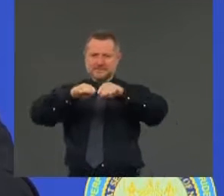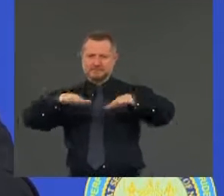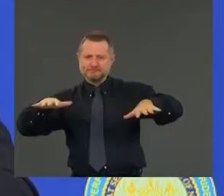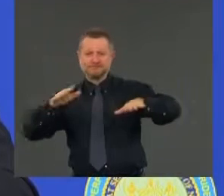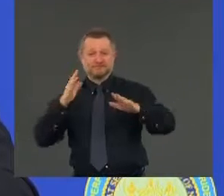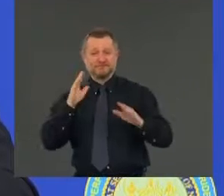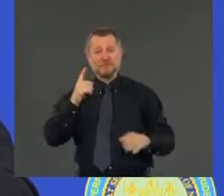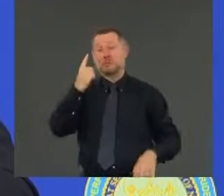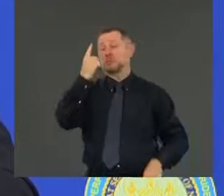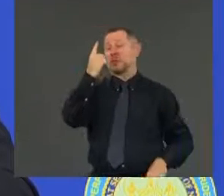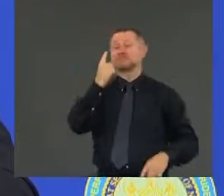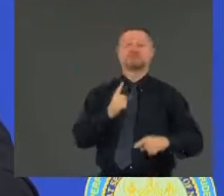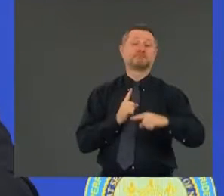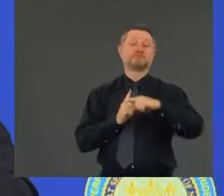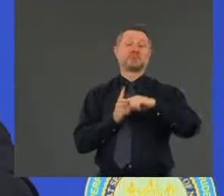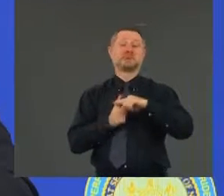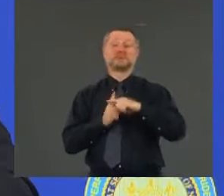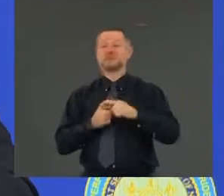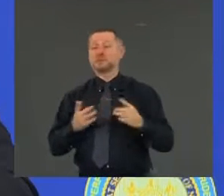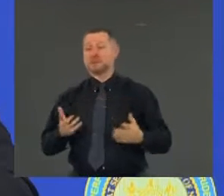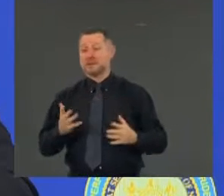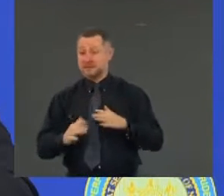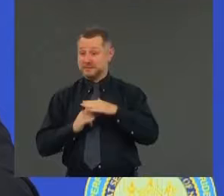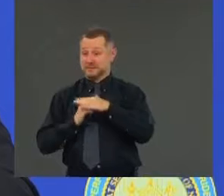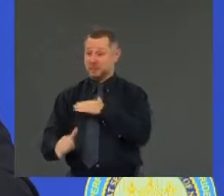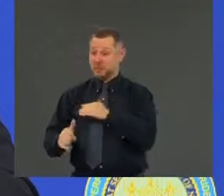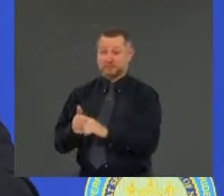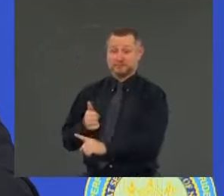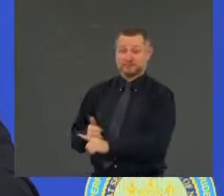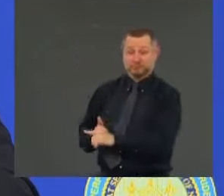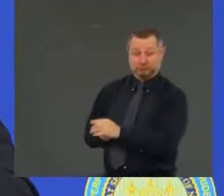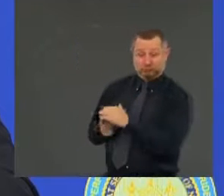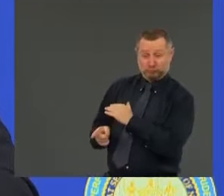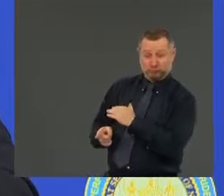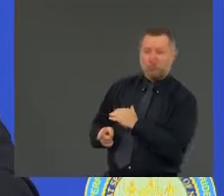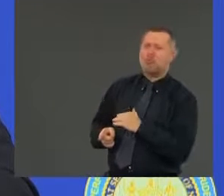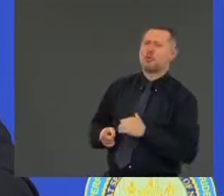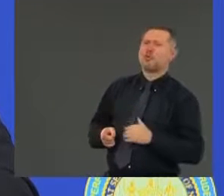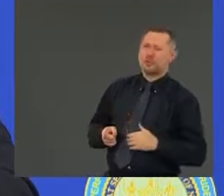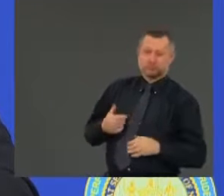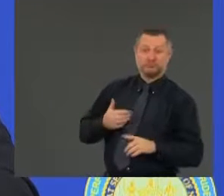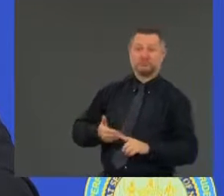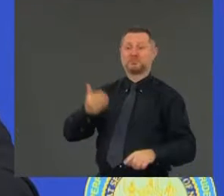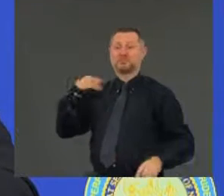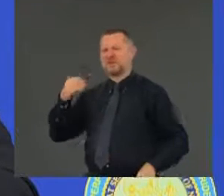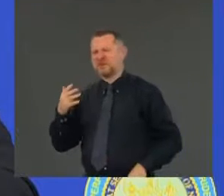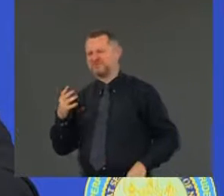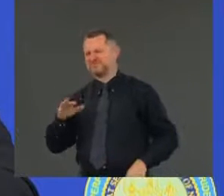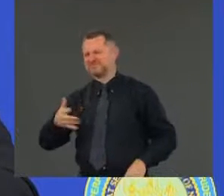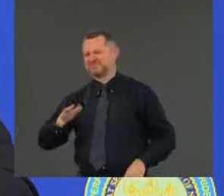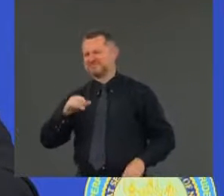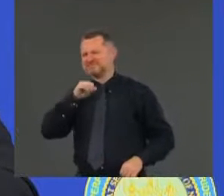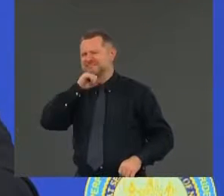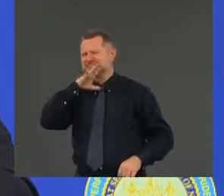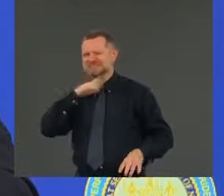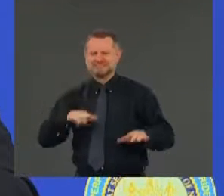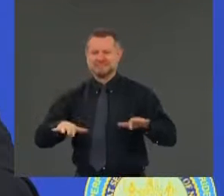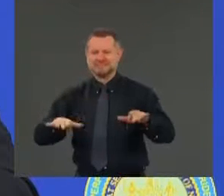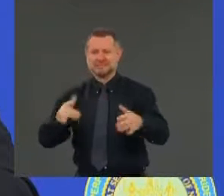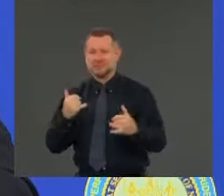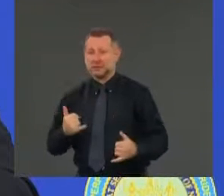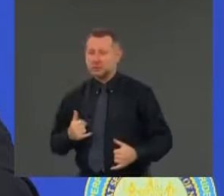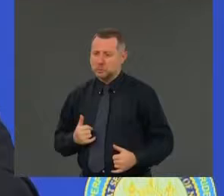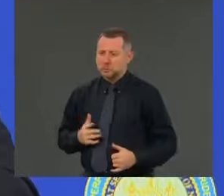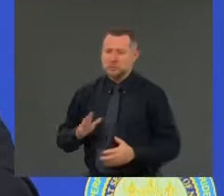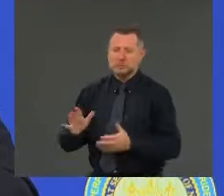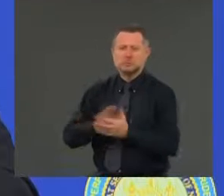The subways have never been as clean as they are now, and